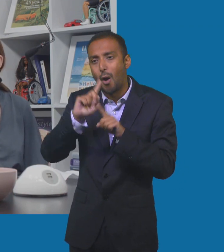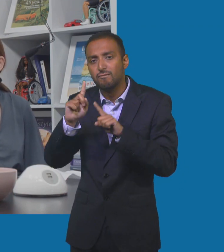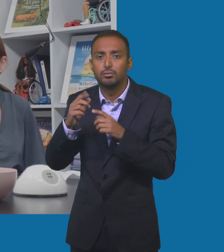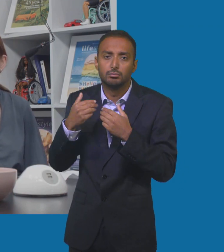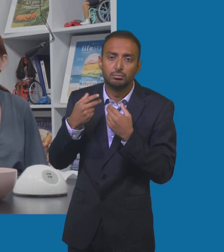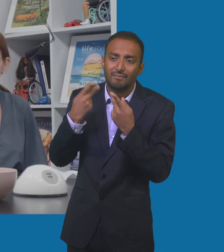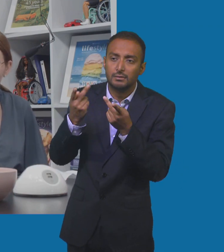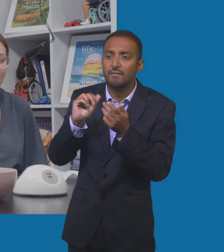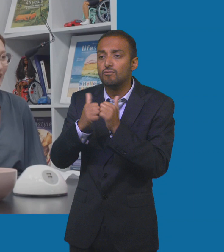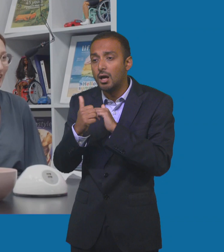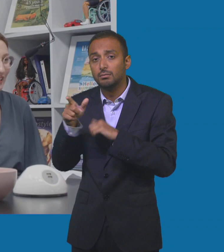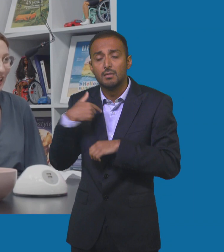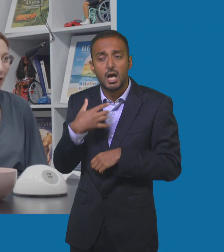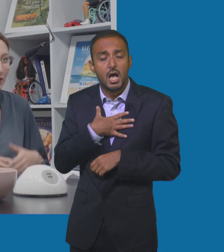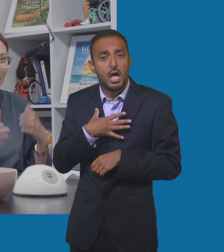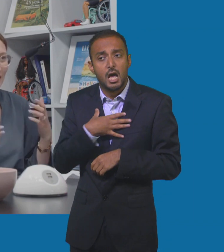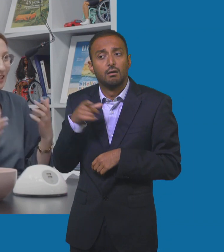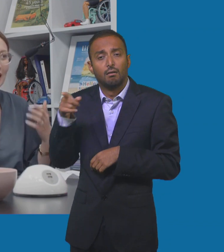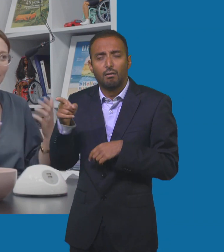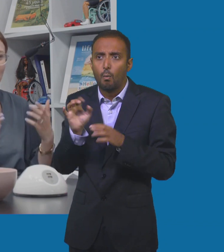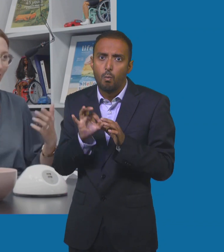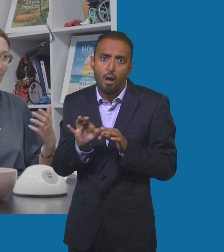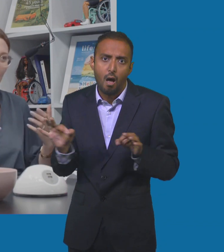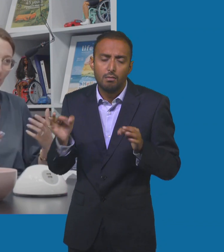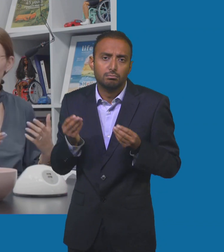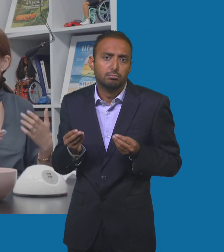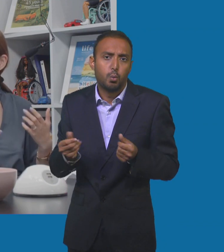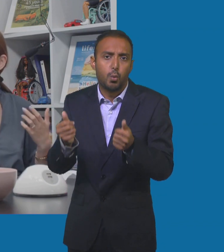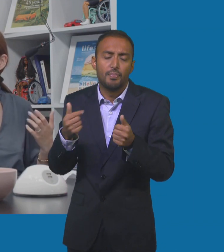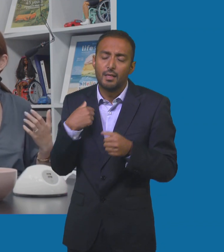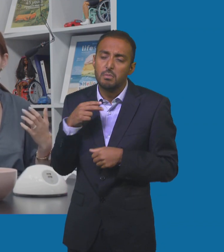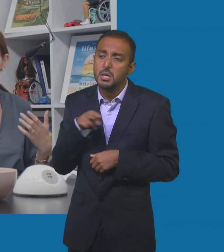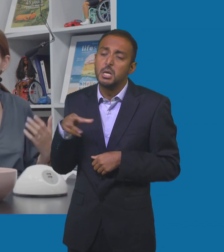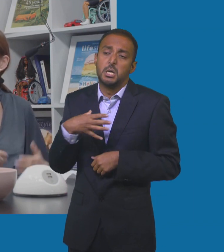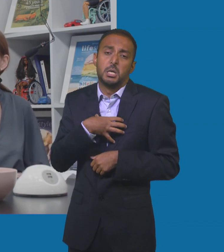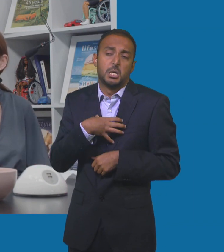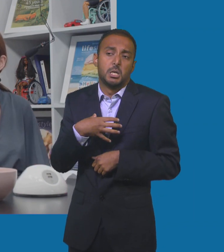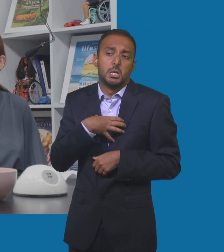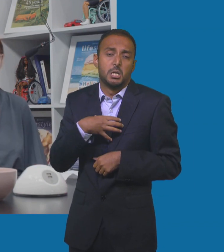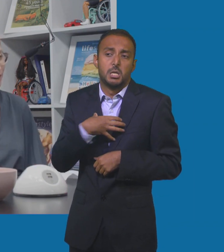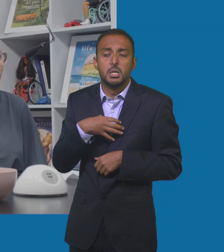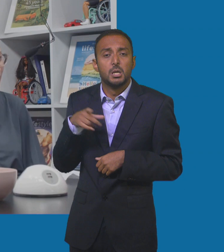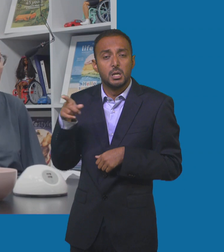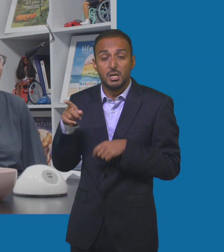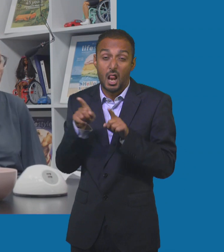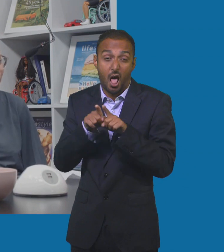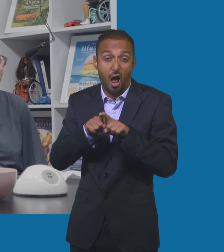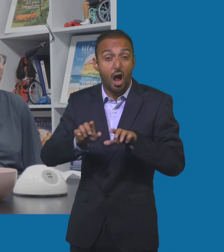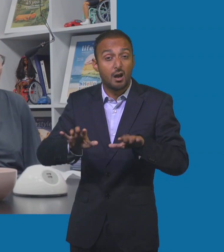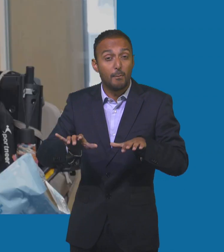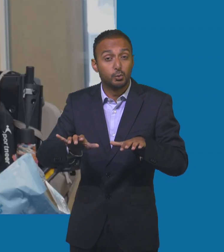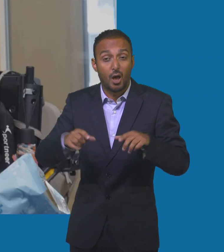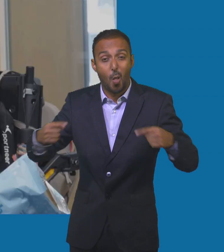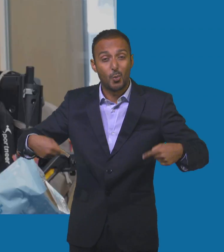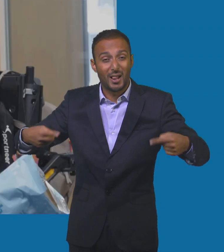smooth it is, and how quiet it is, and how it feels like this latest tech experience really when you're in it. It's like a computer on wheels. So you did make a point